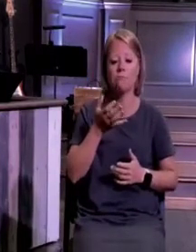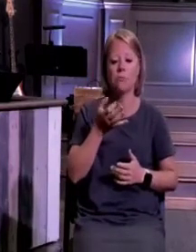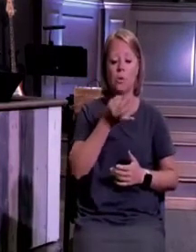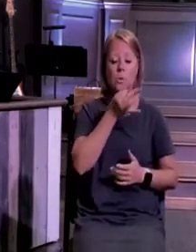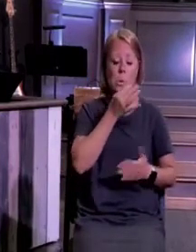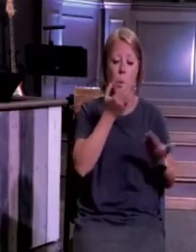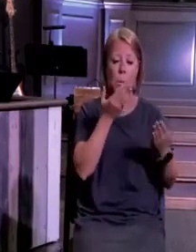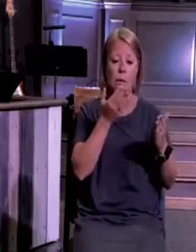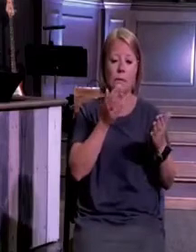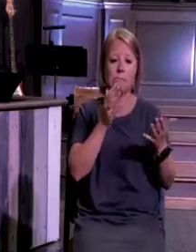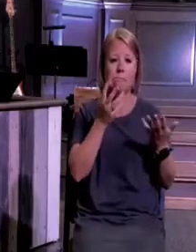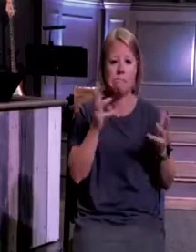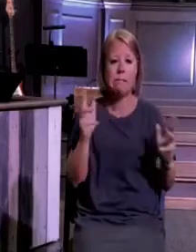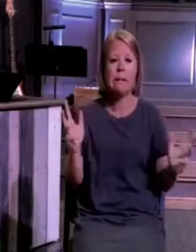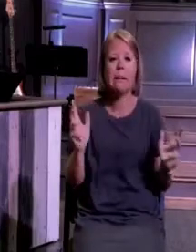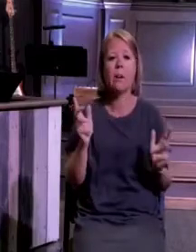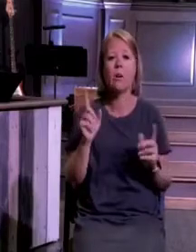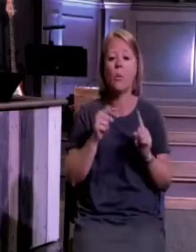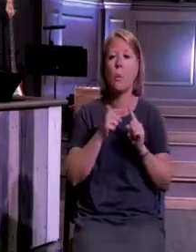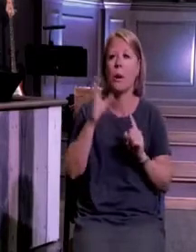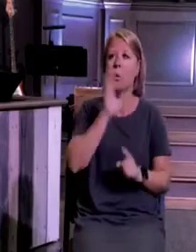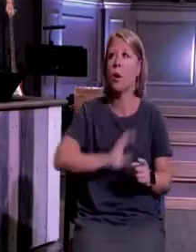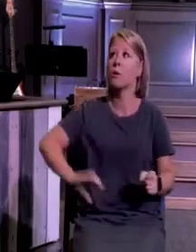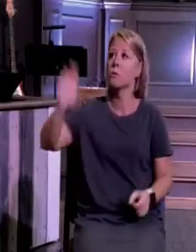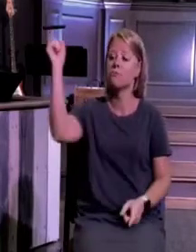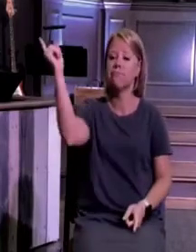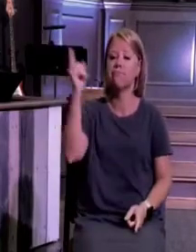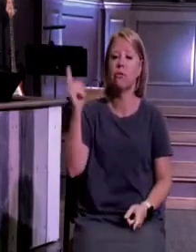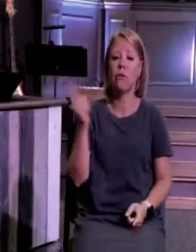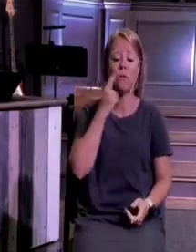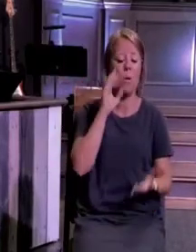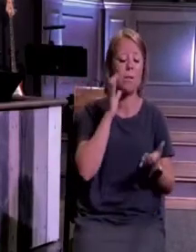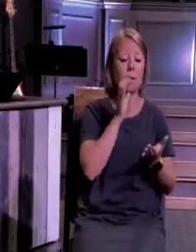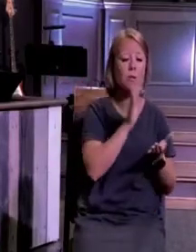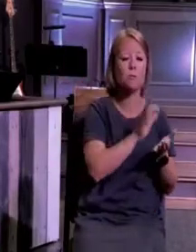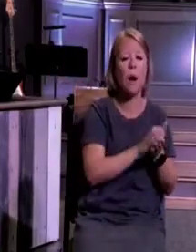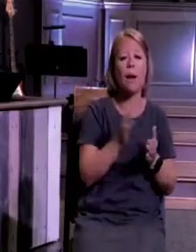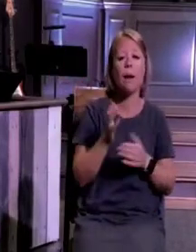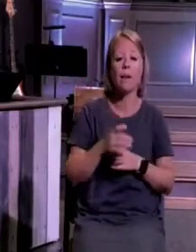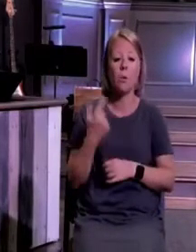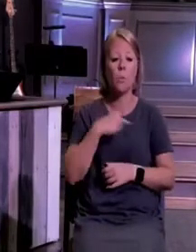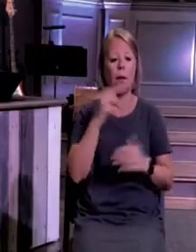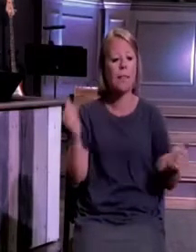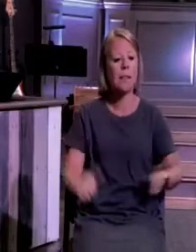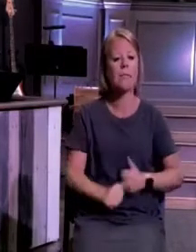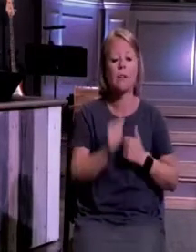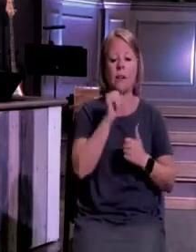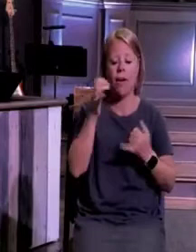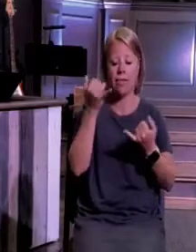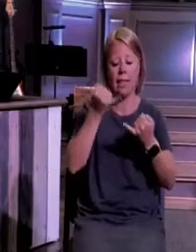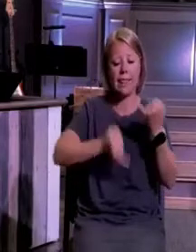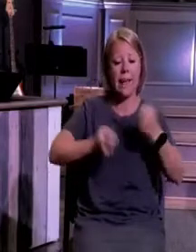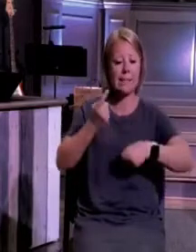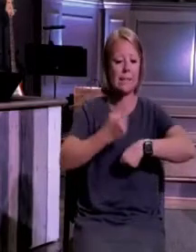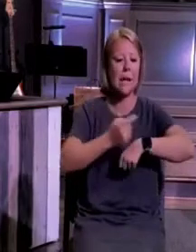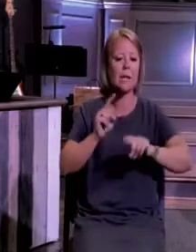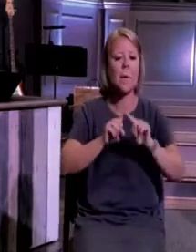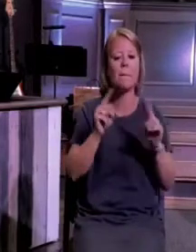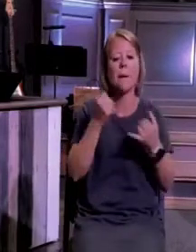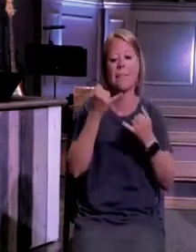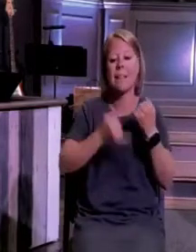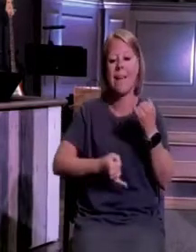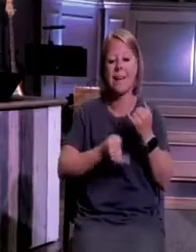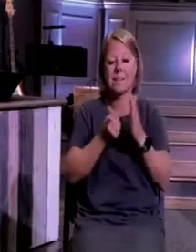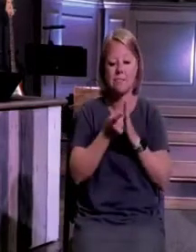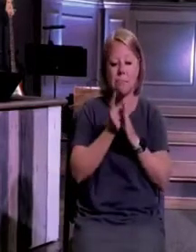that Christ is about to return for his bride. We're living in not in just the last days, but the last seconds